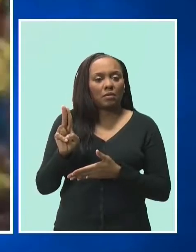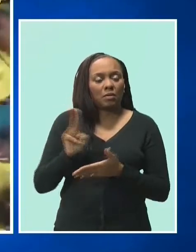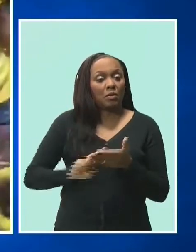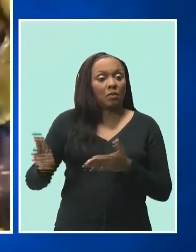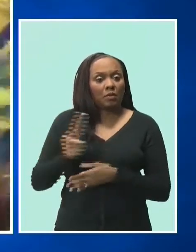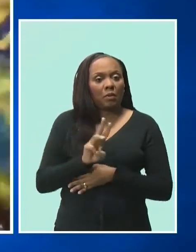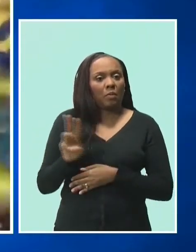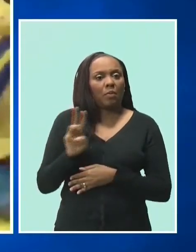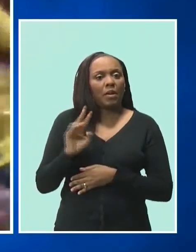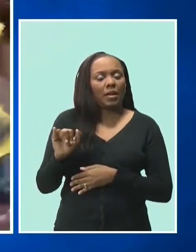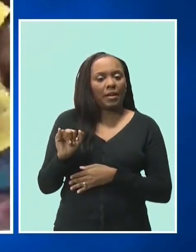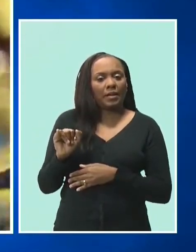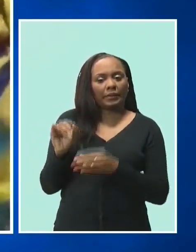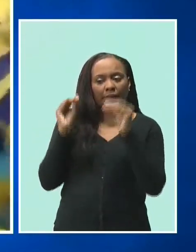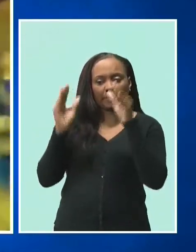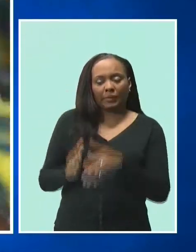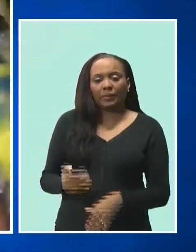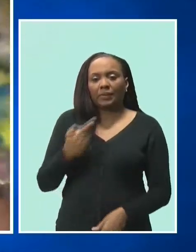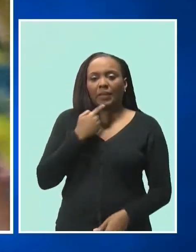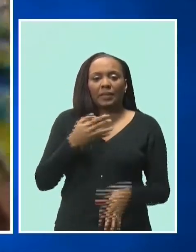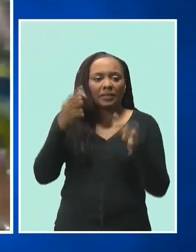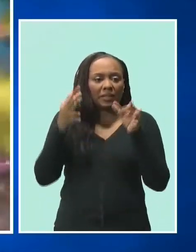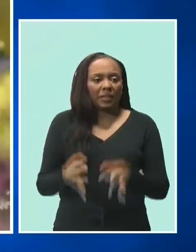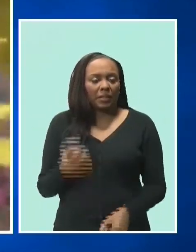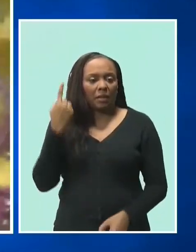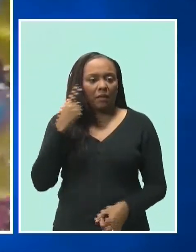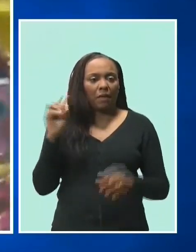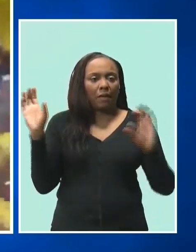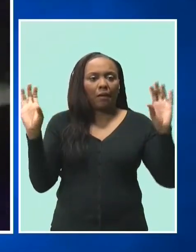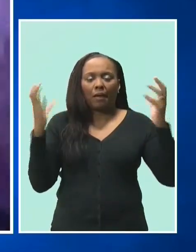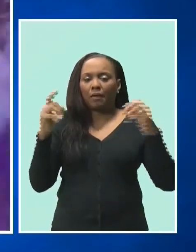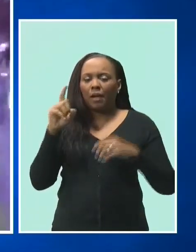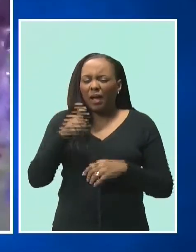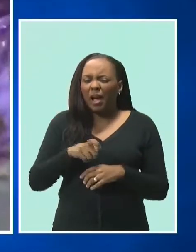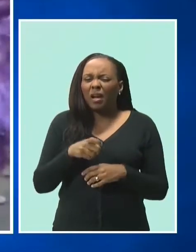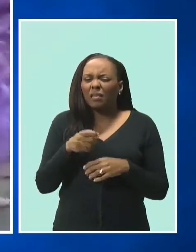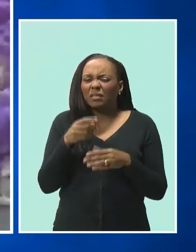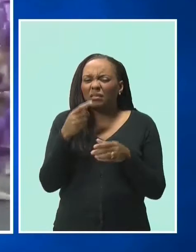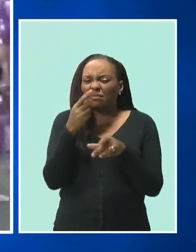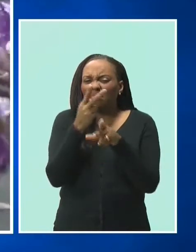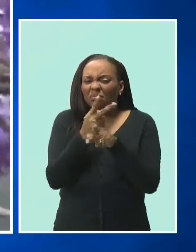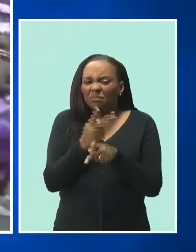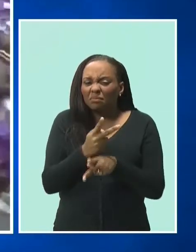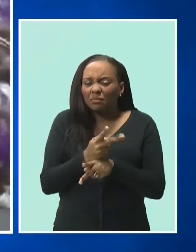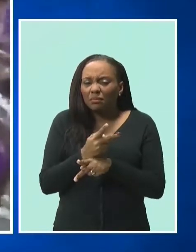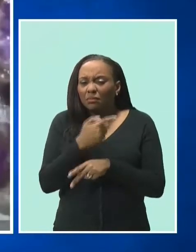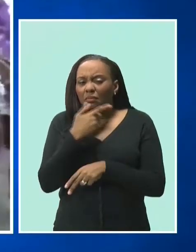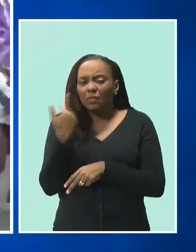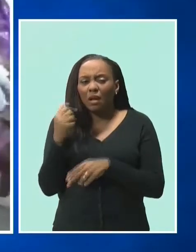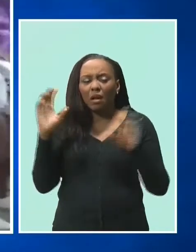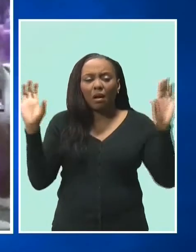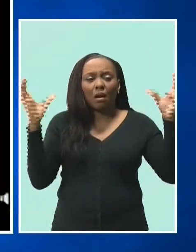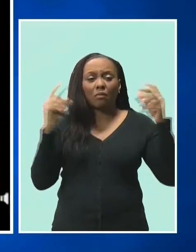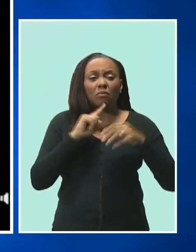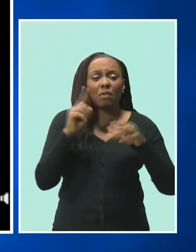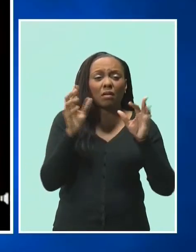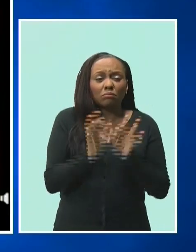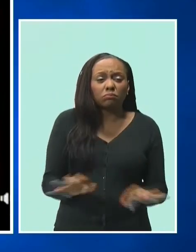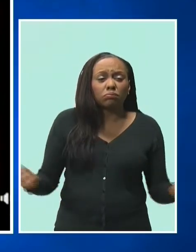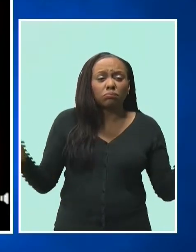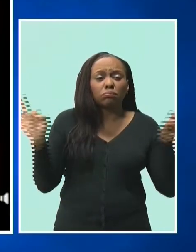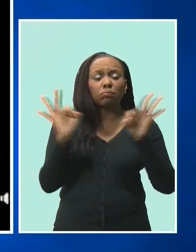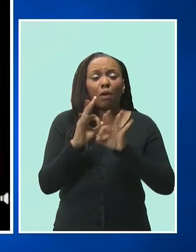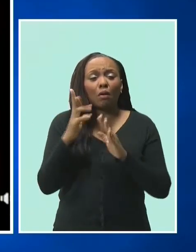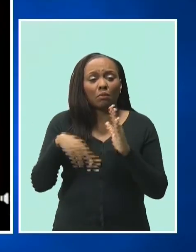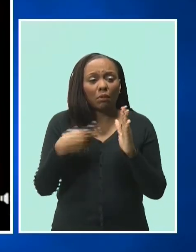Indies, hinted the decision on Carnival must be made carefully, as Carnival plays an important role. This